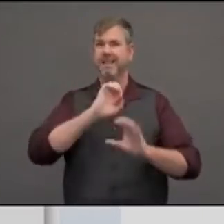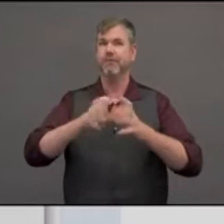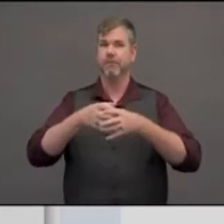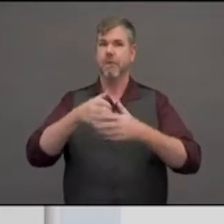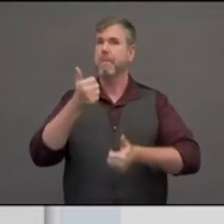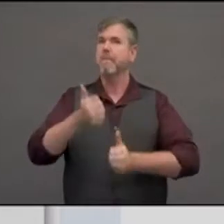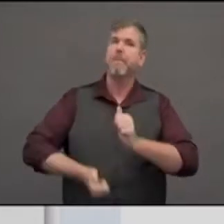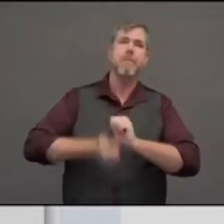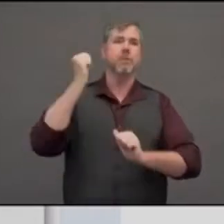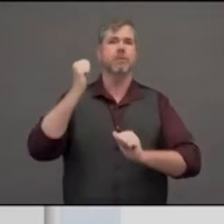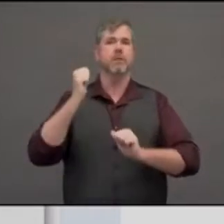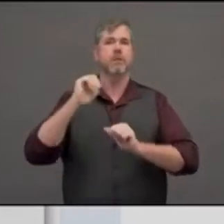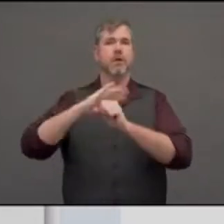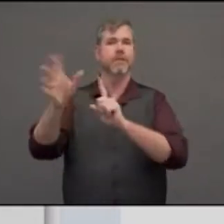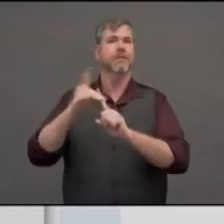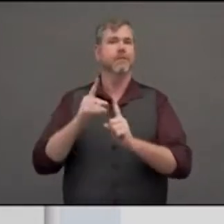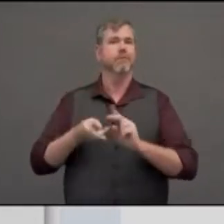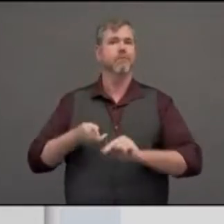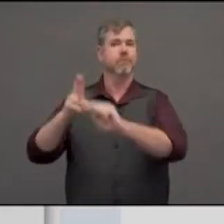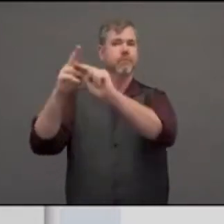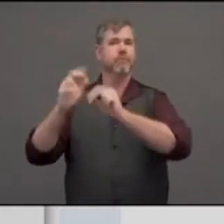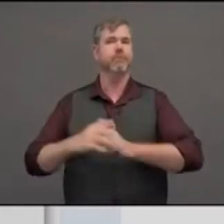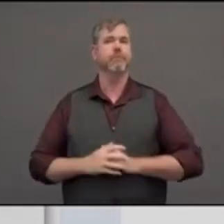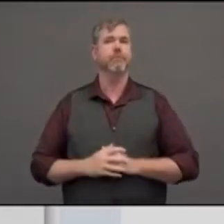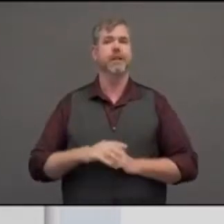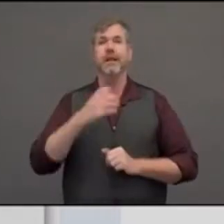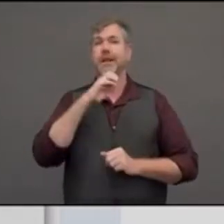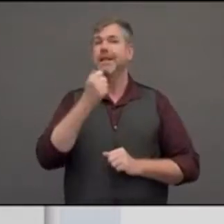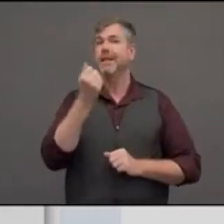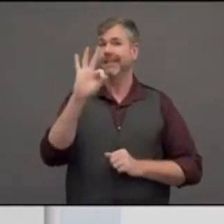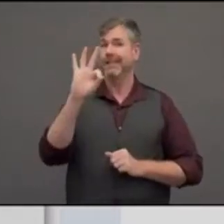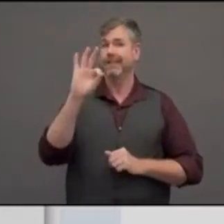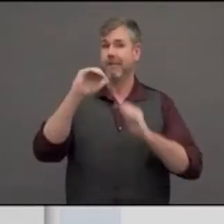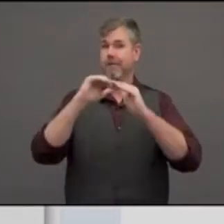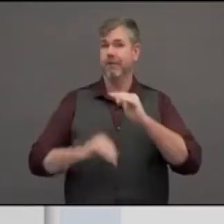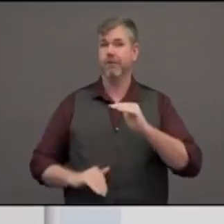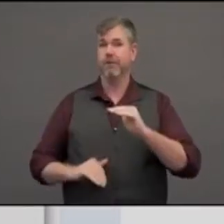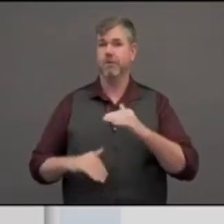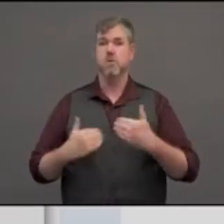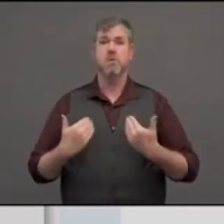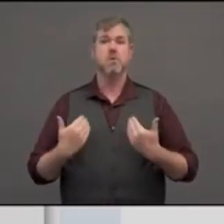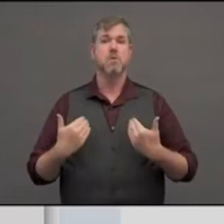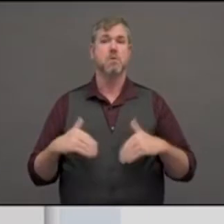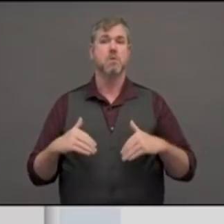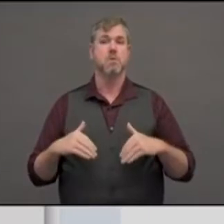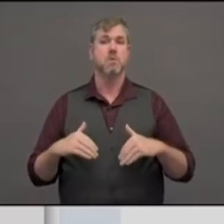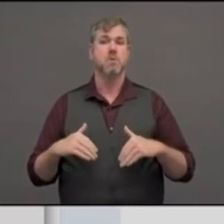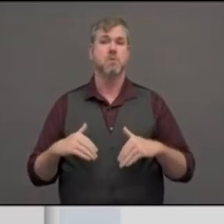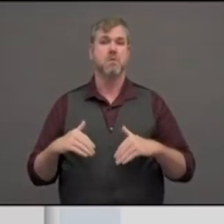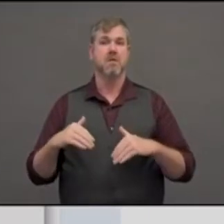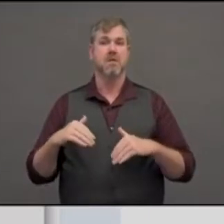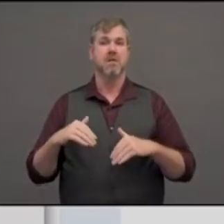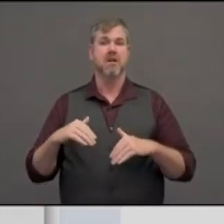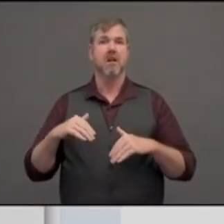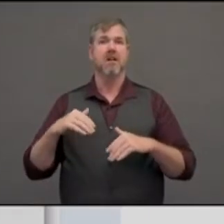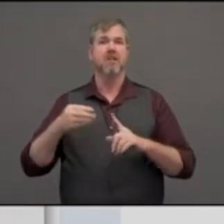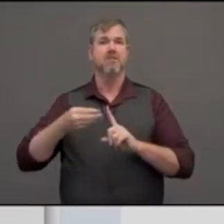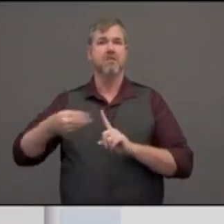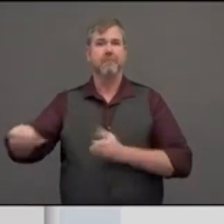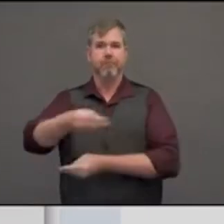and under. And we see that the largest number of transmissions happen or presumed